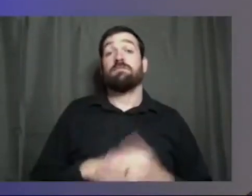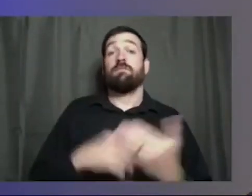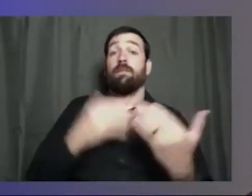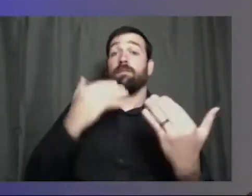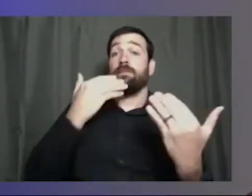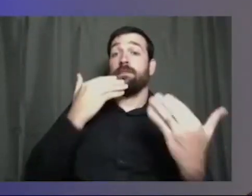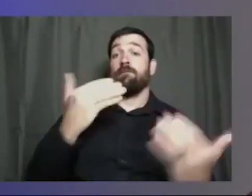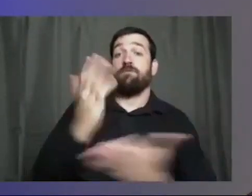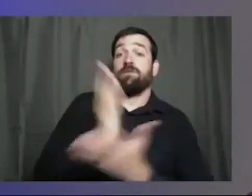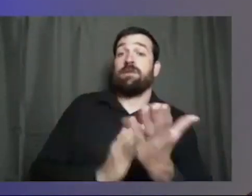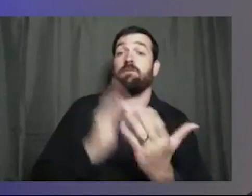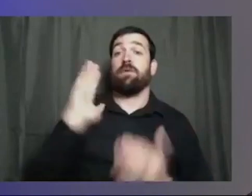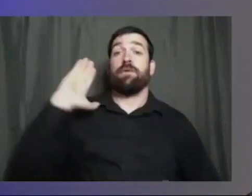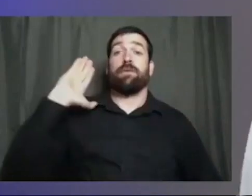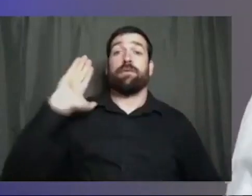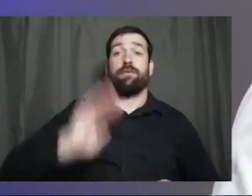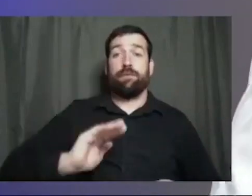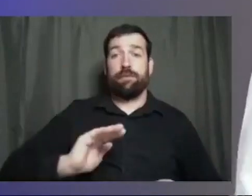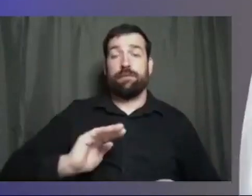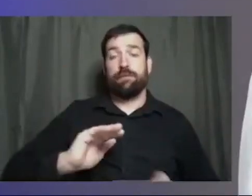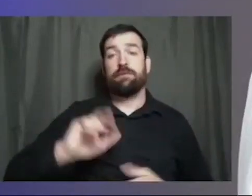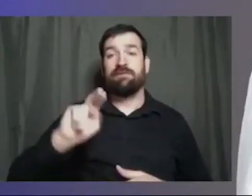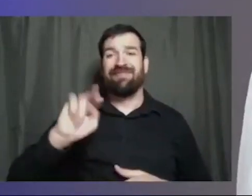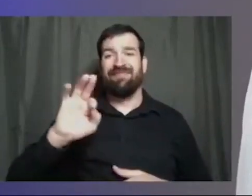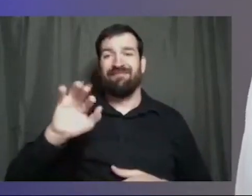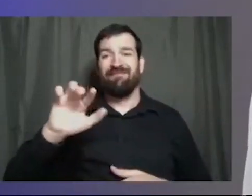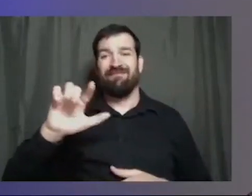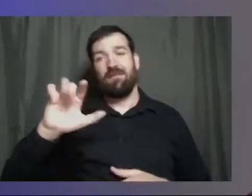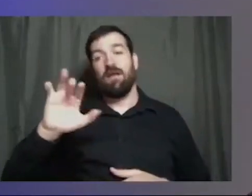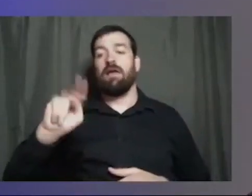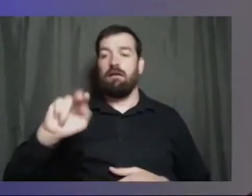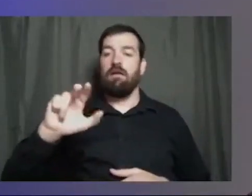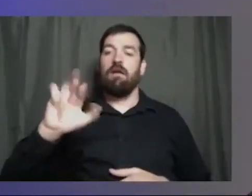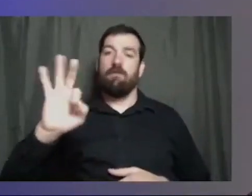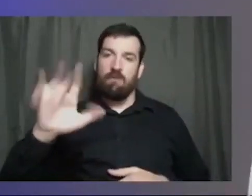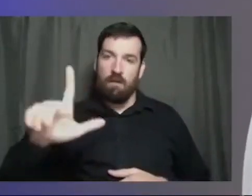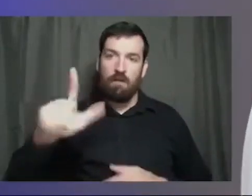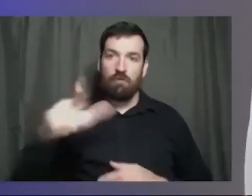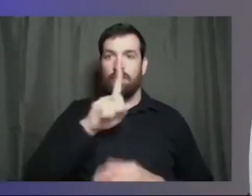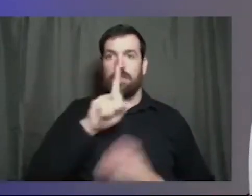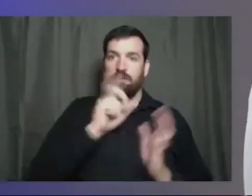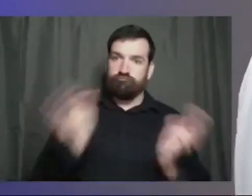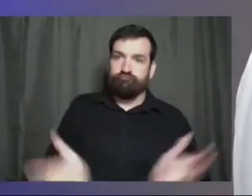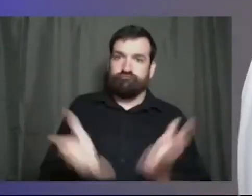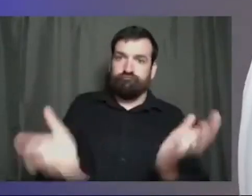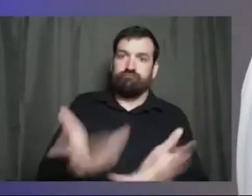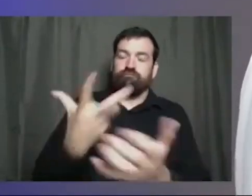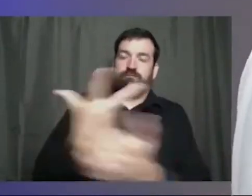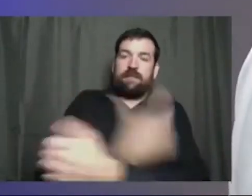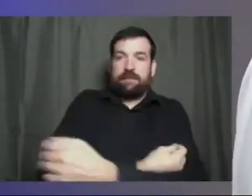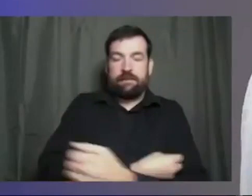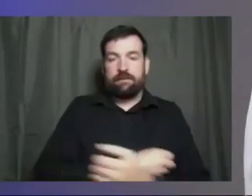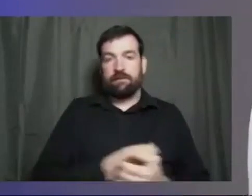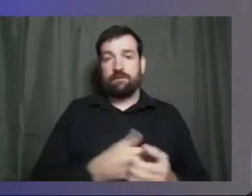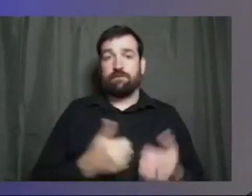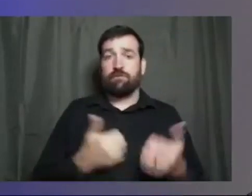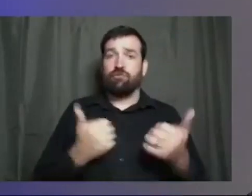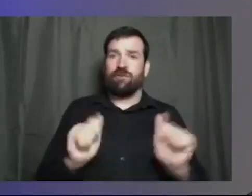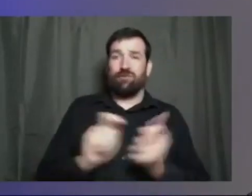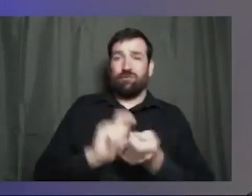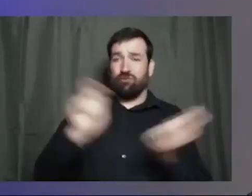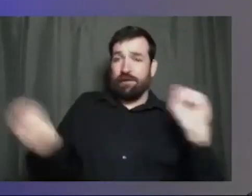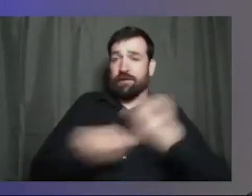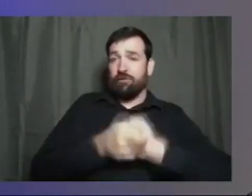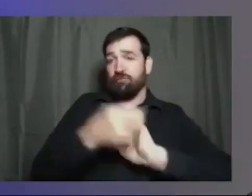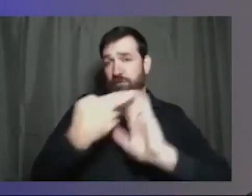bit. The league is really, in an effort to encourage vaccinations, has tried to change the regulations based on,